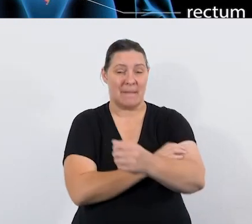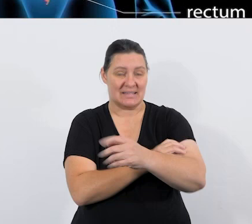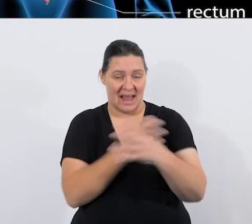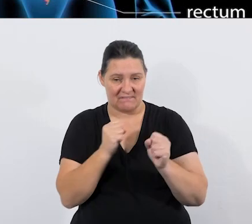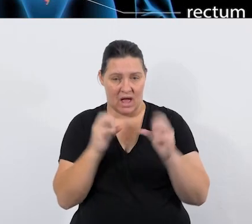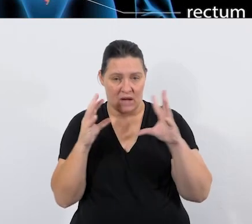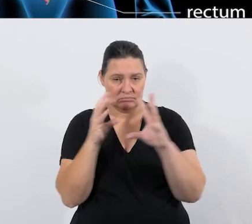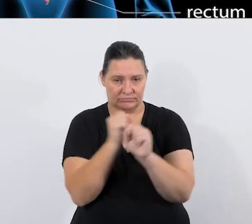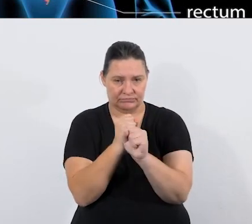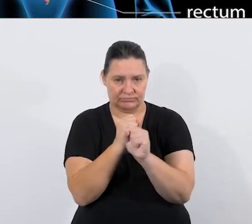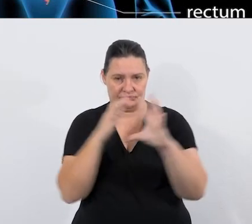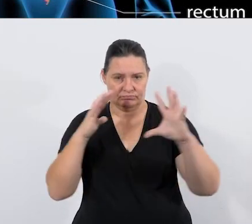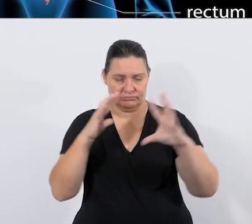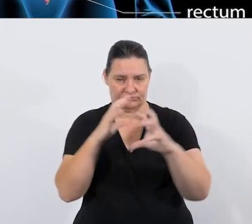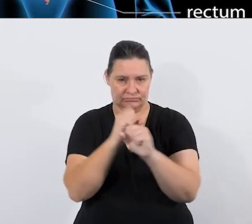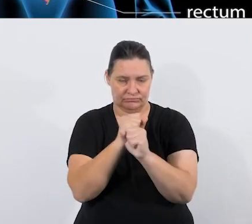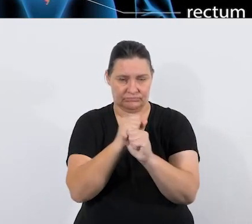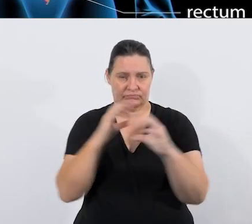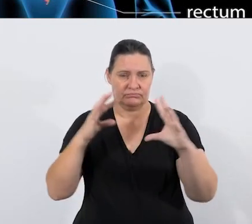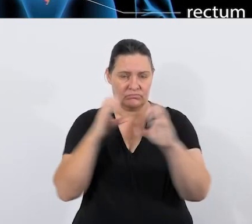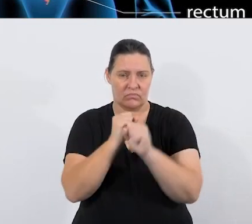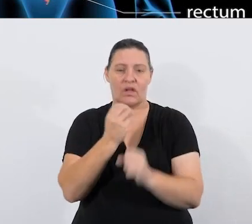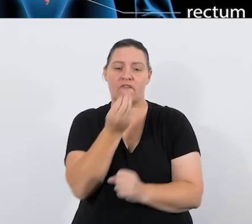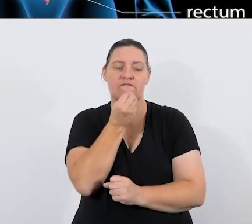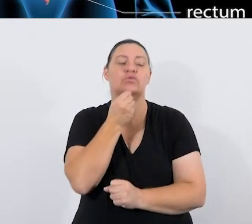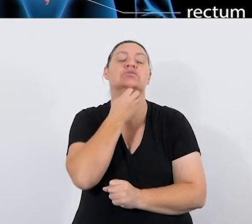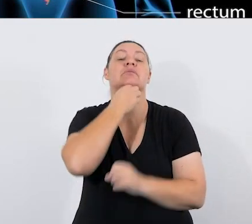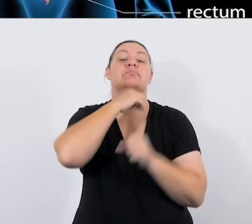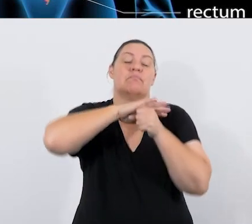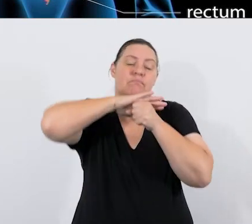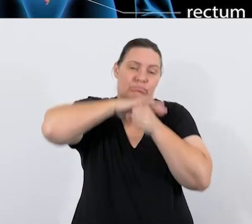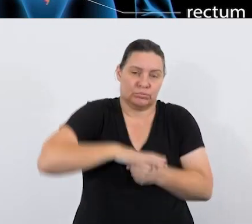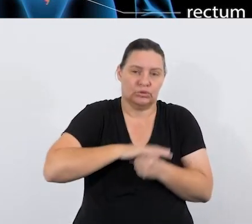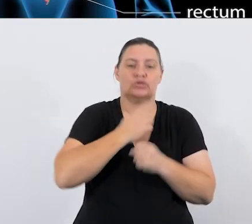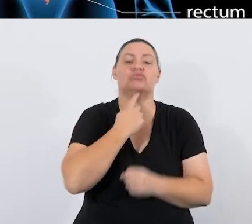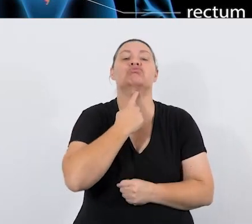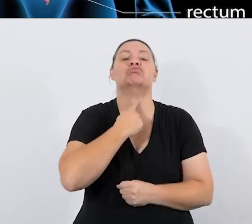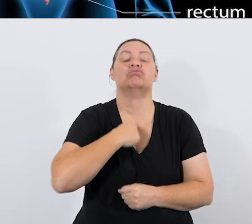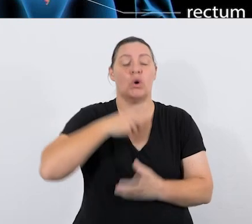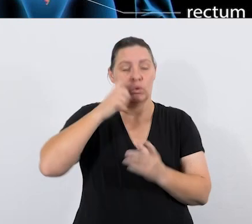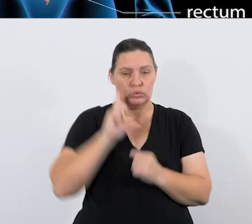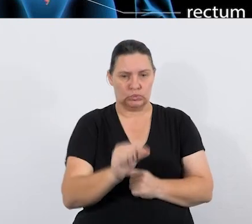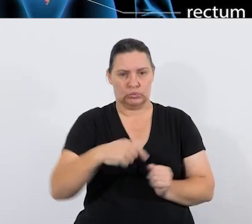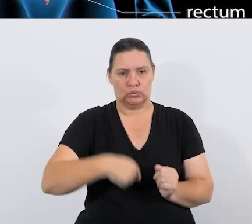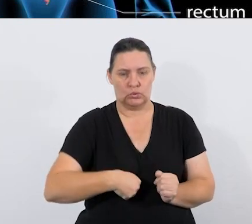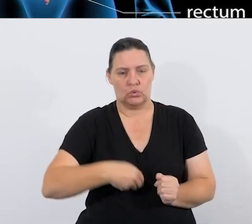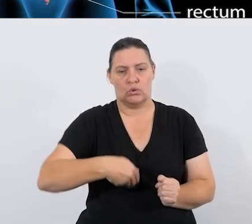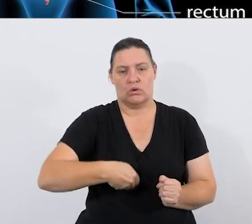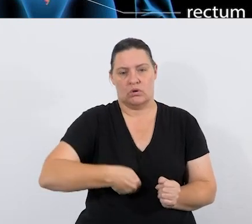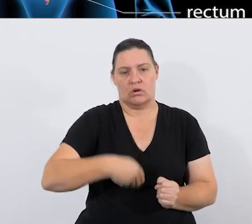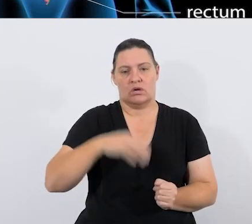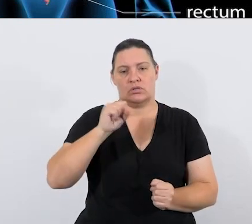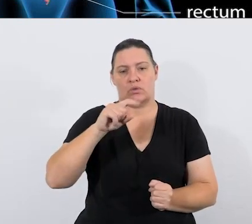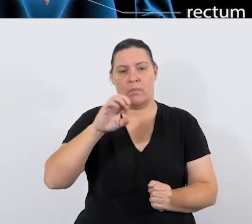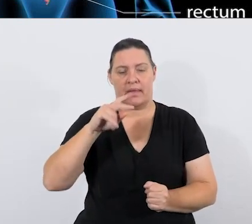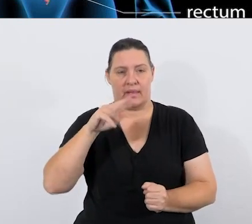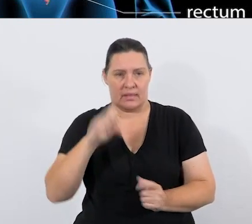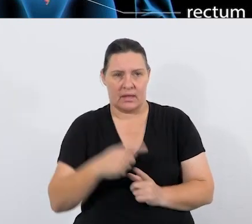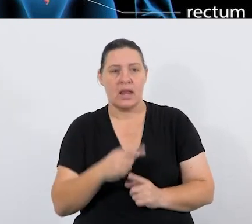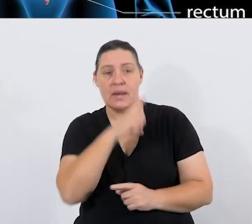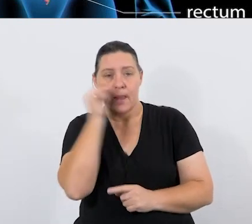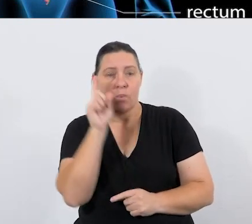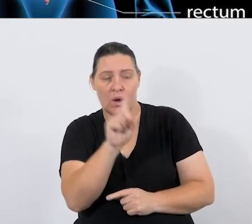here, the breaking down happens on the mouth when you are chewing. And also it happens in the stomach, because in